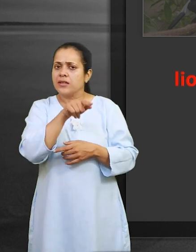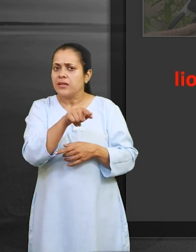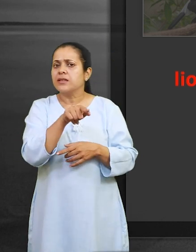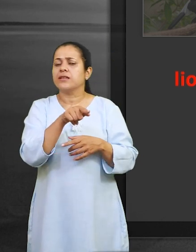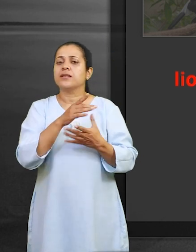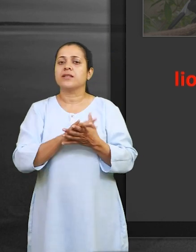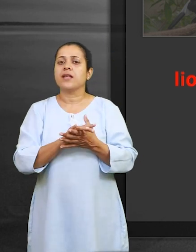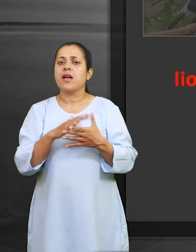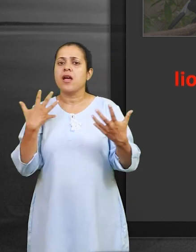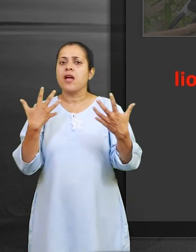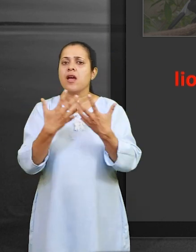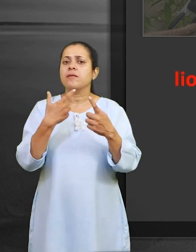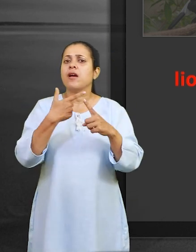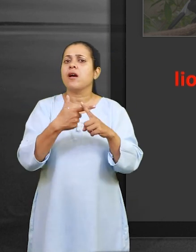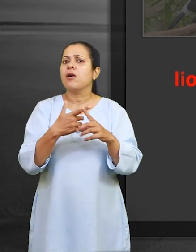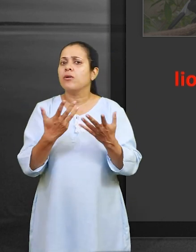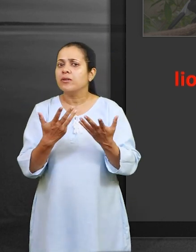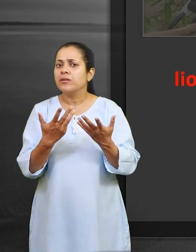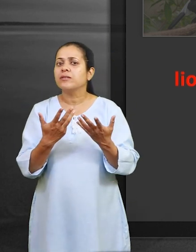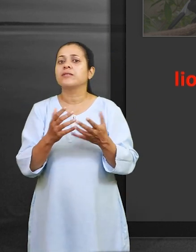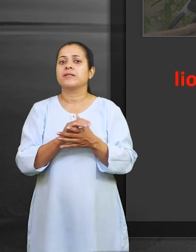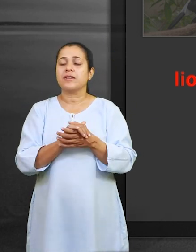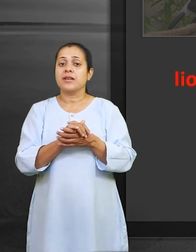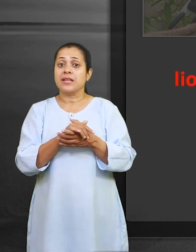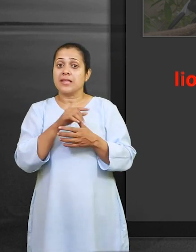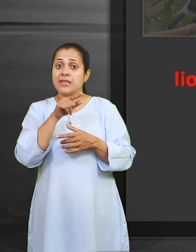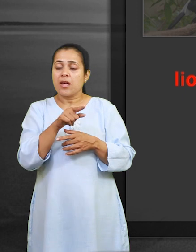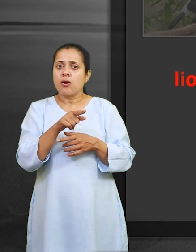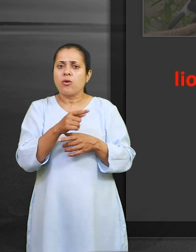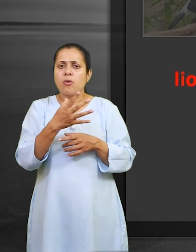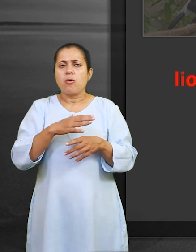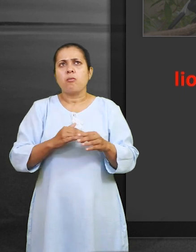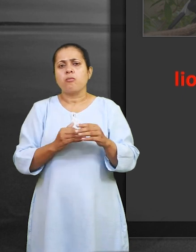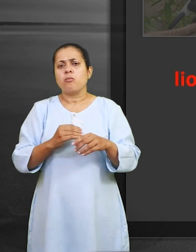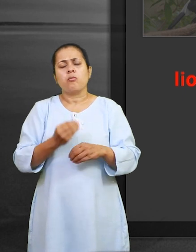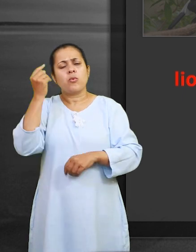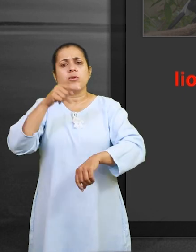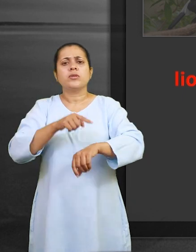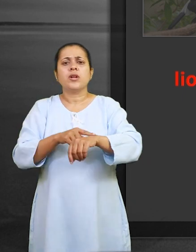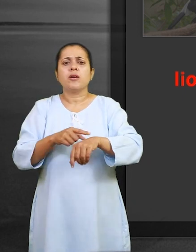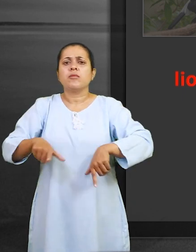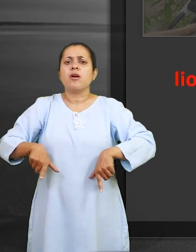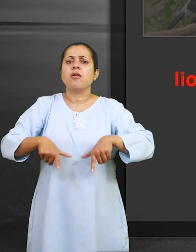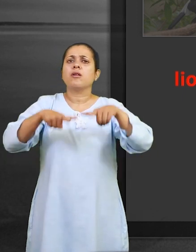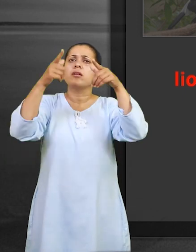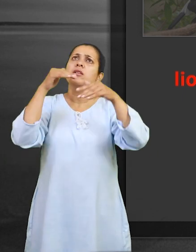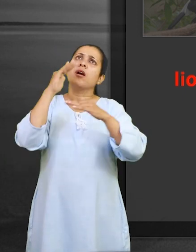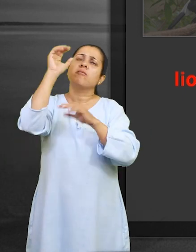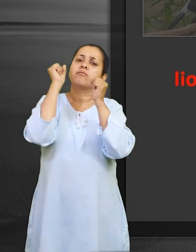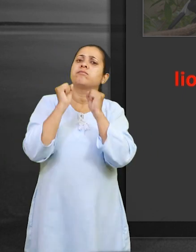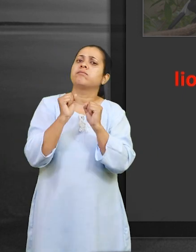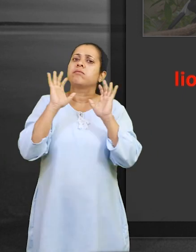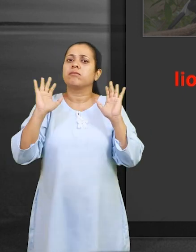particular animal has adapted so much, and it spends maximum time on just living on